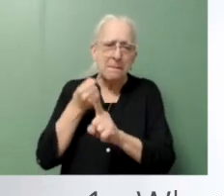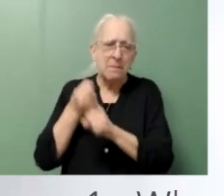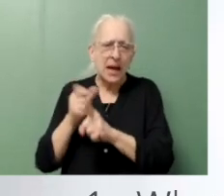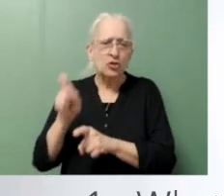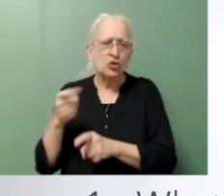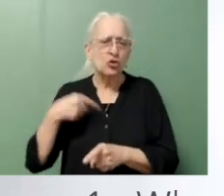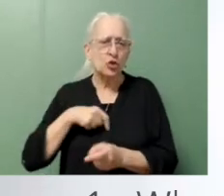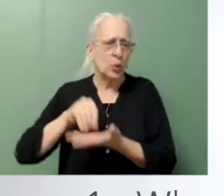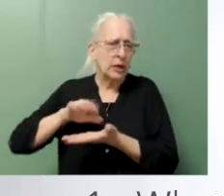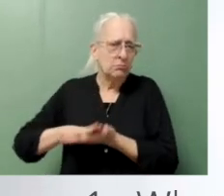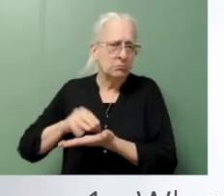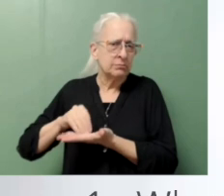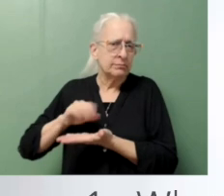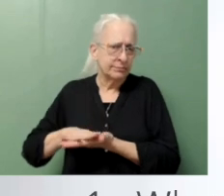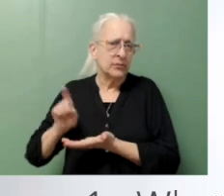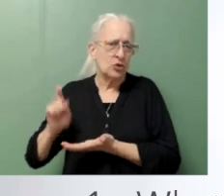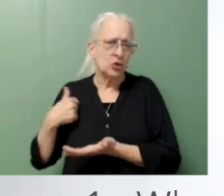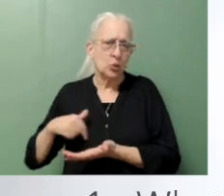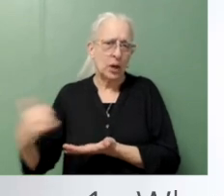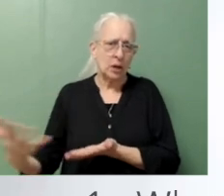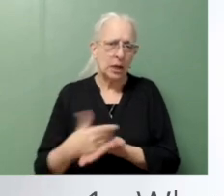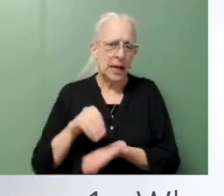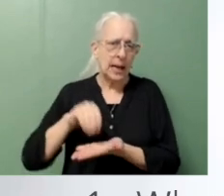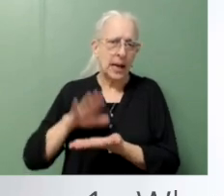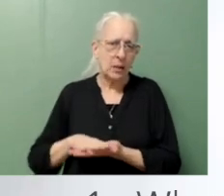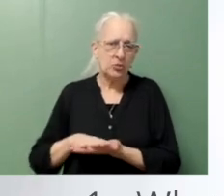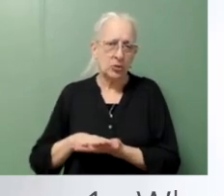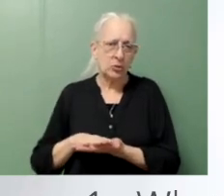think we should that should be captured?